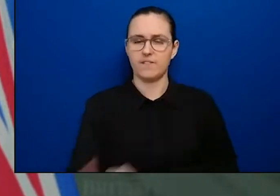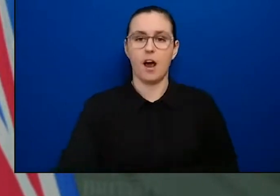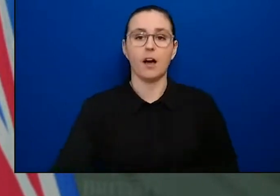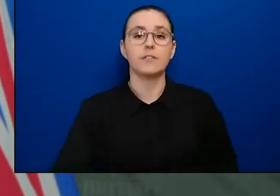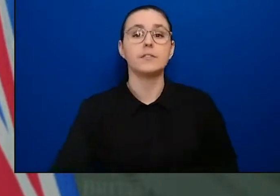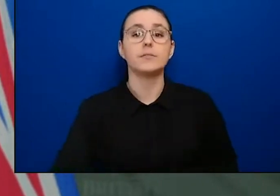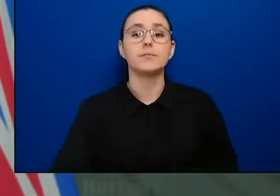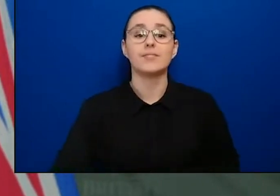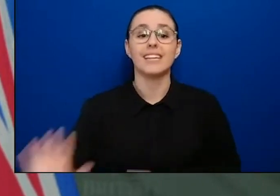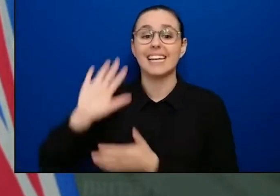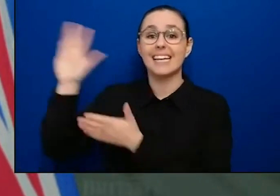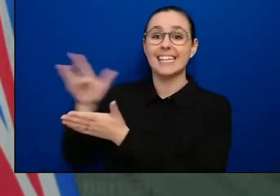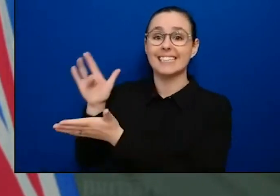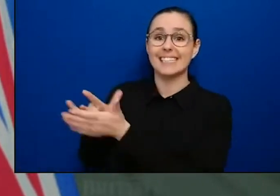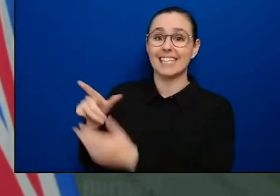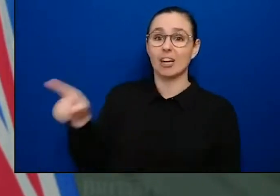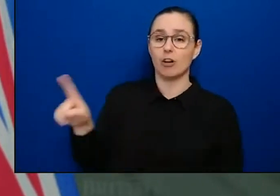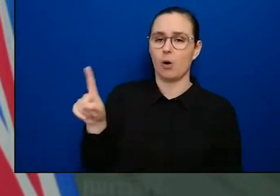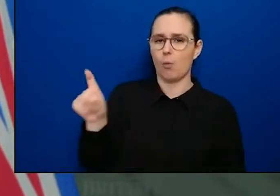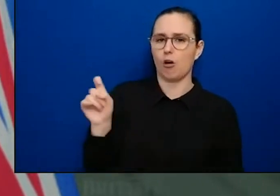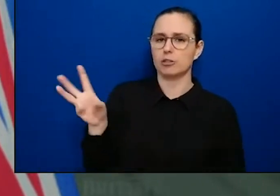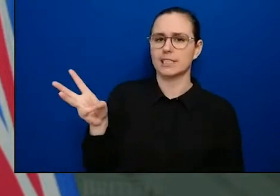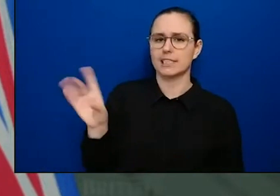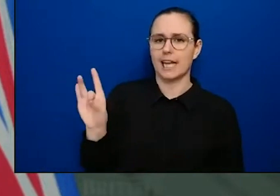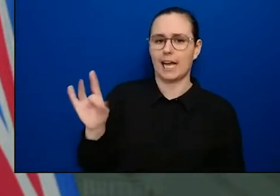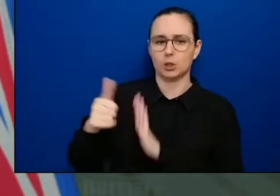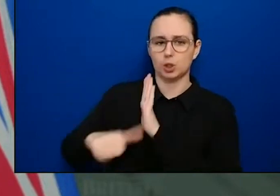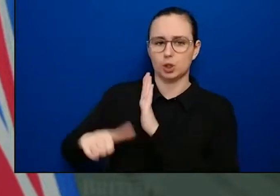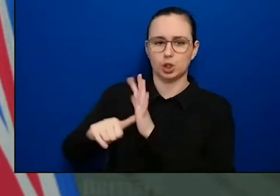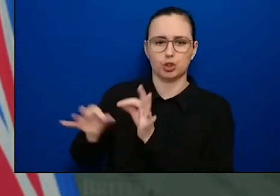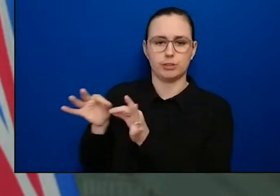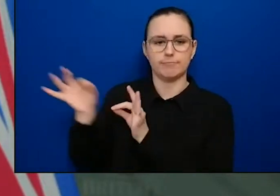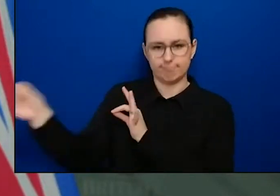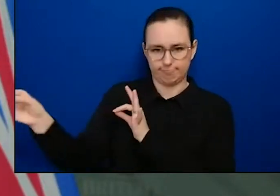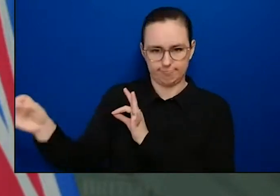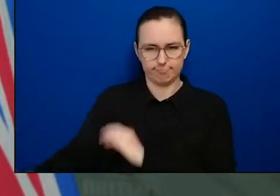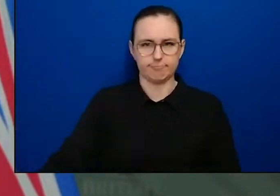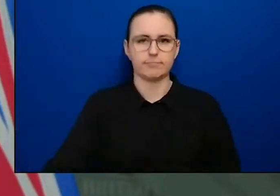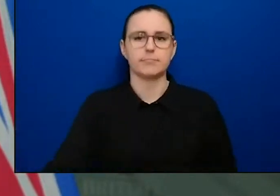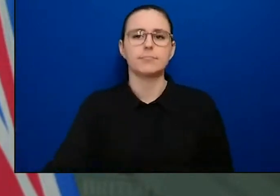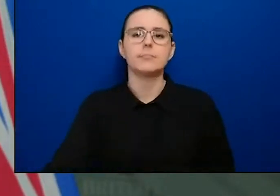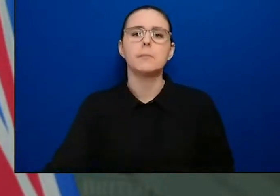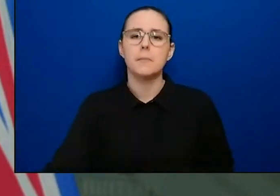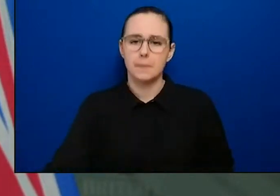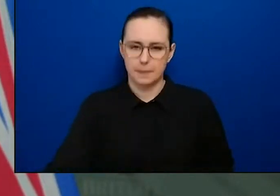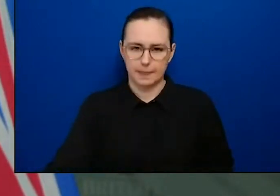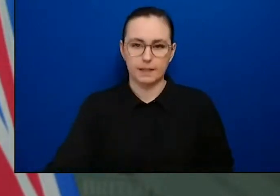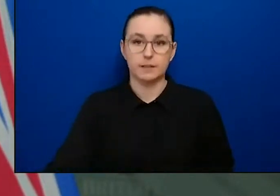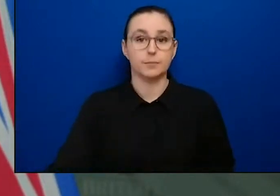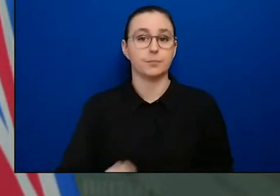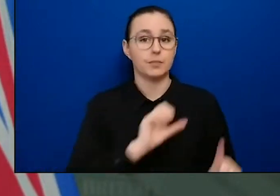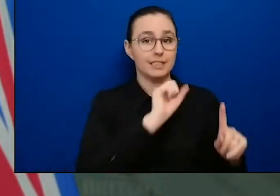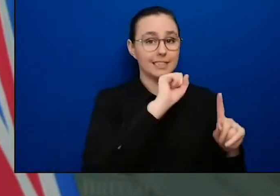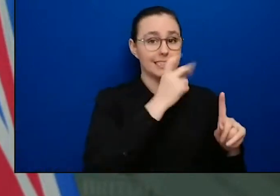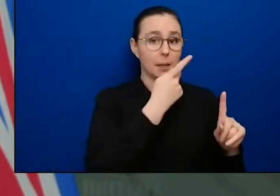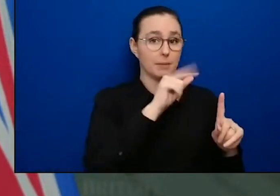Health Services Authority. Cumulatively, from September 5th to November 27th, there